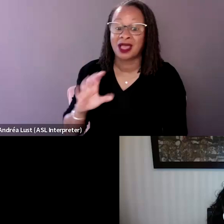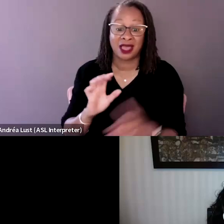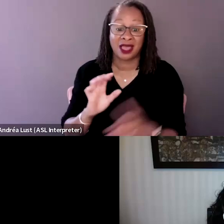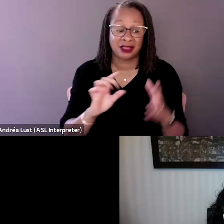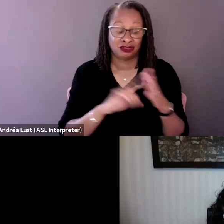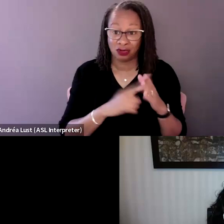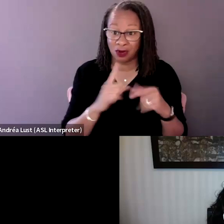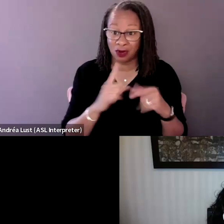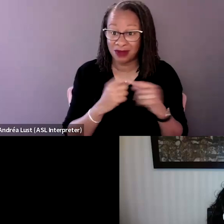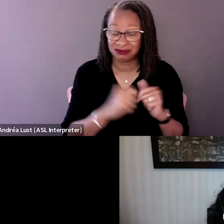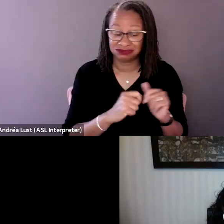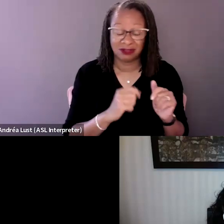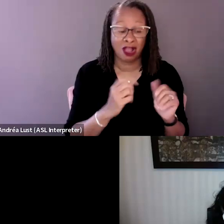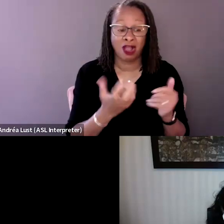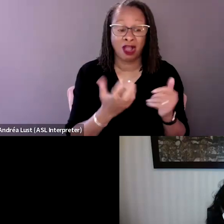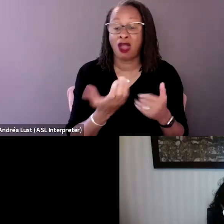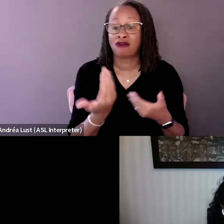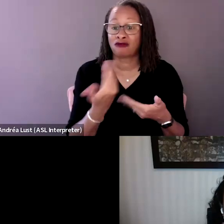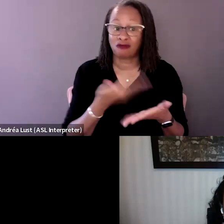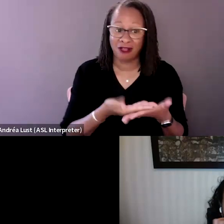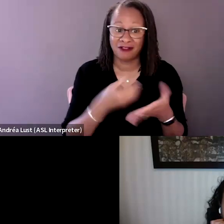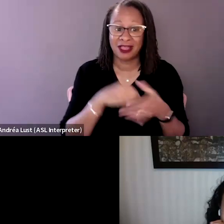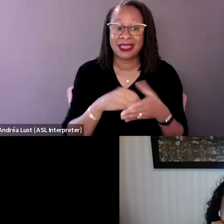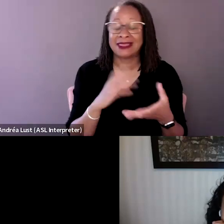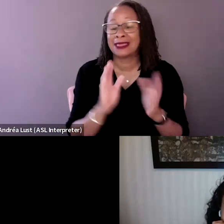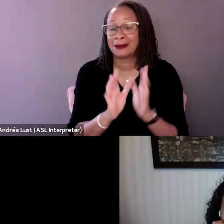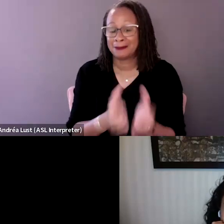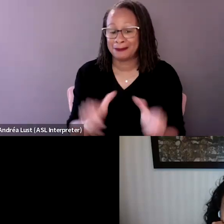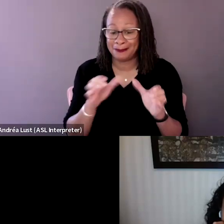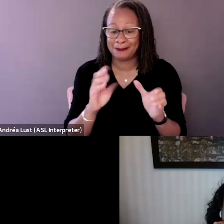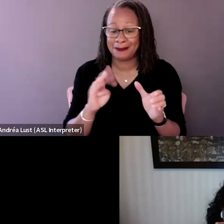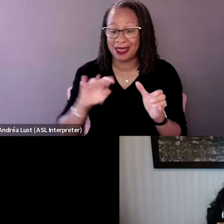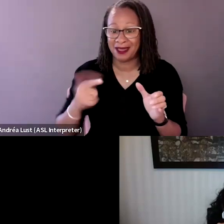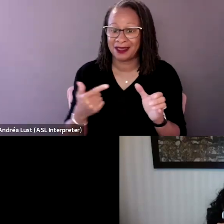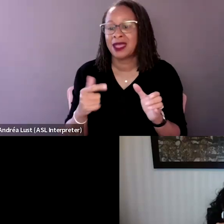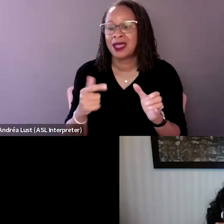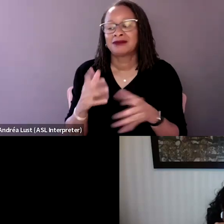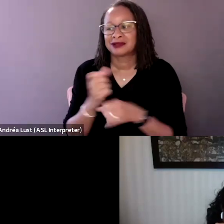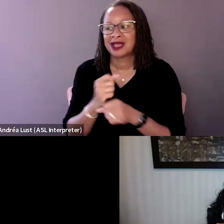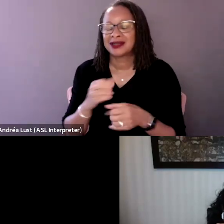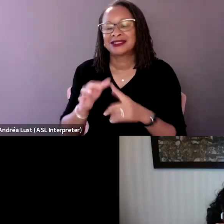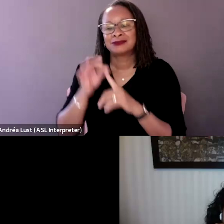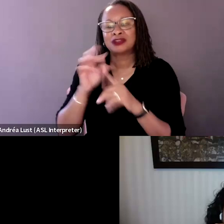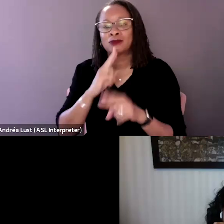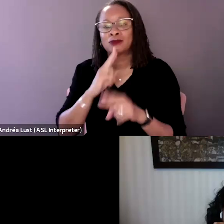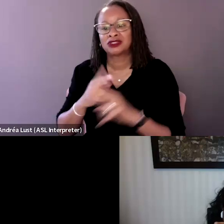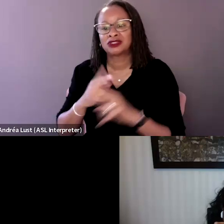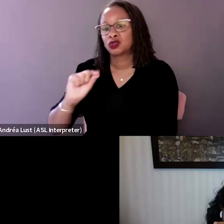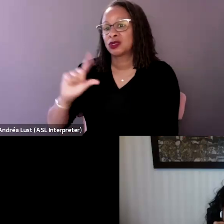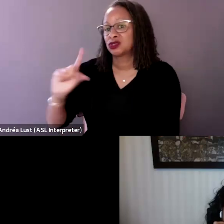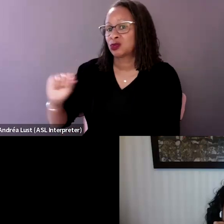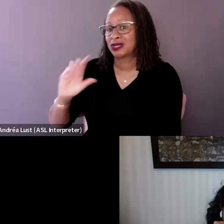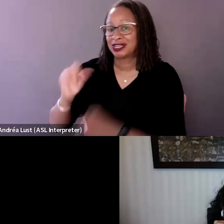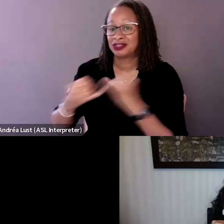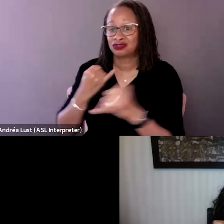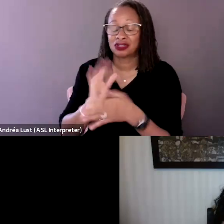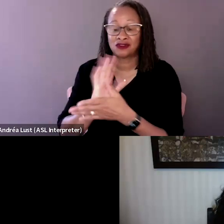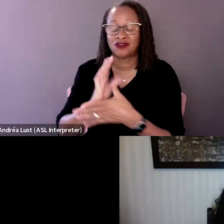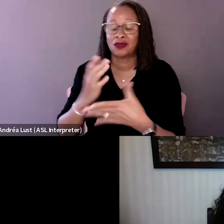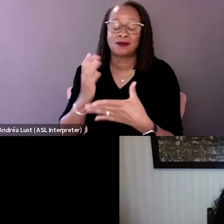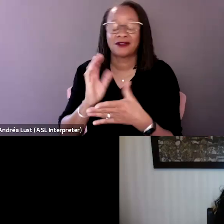in a Bag, received a special mention in the Bright Future competition in the 2020 International Film Festival in